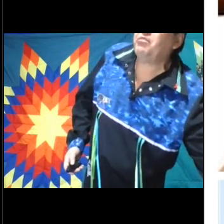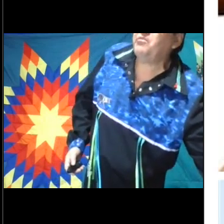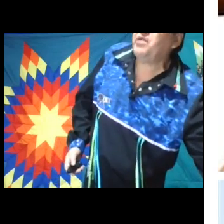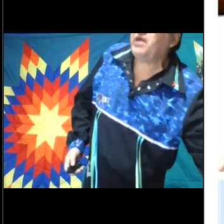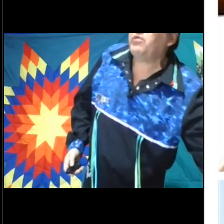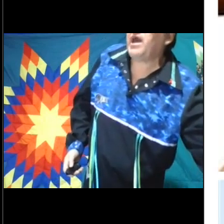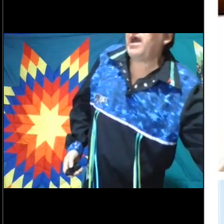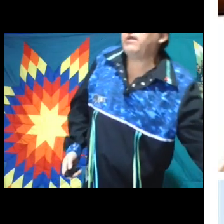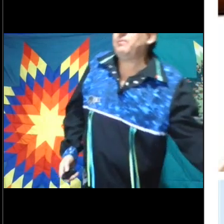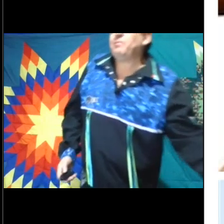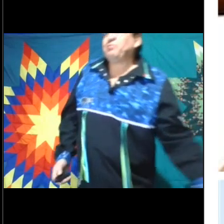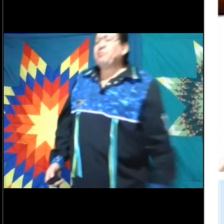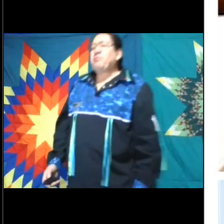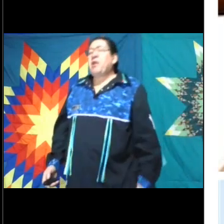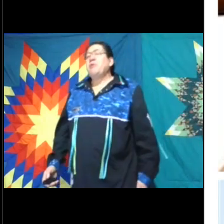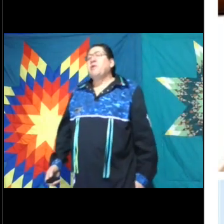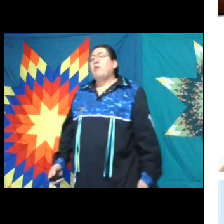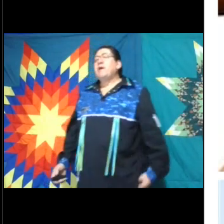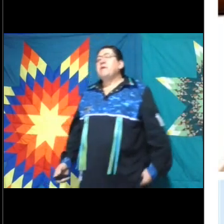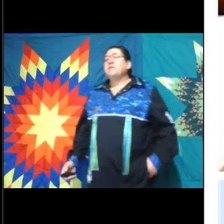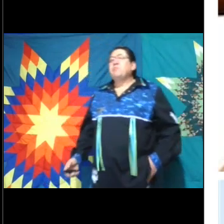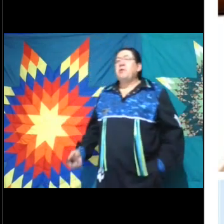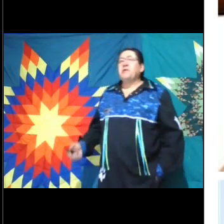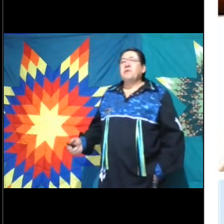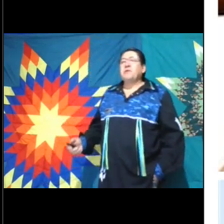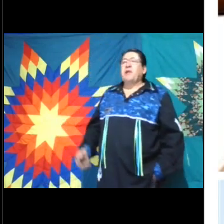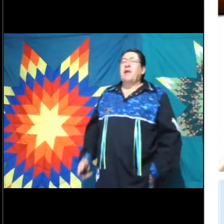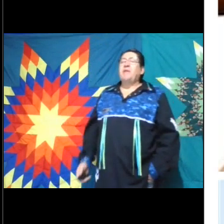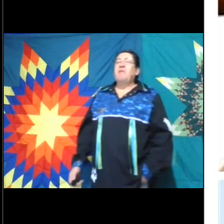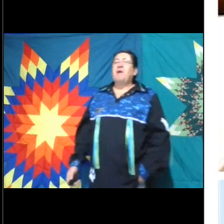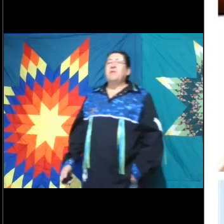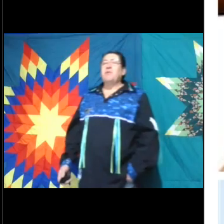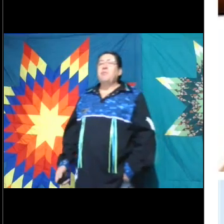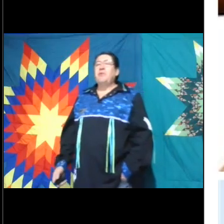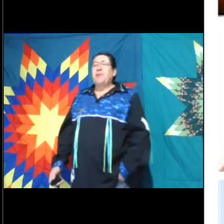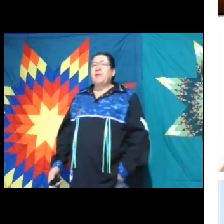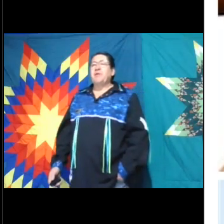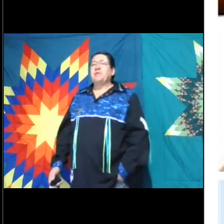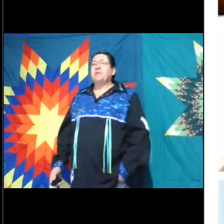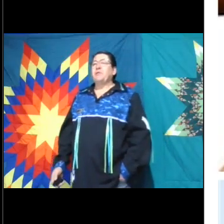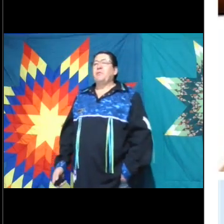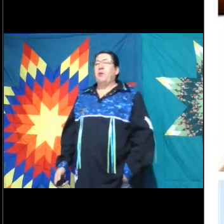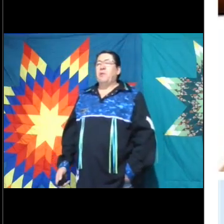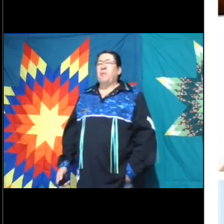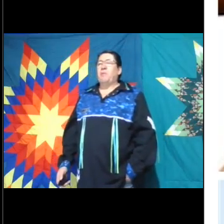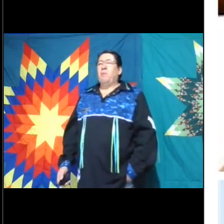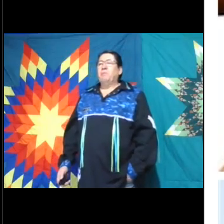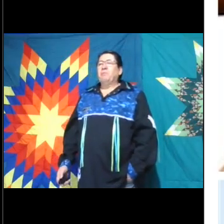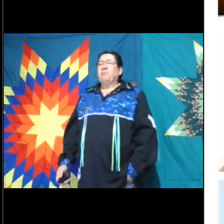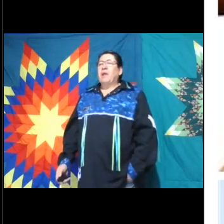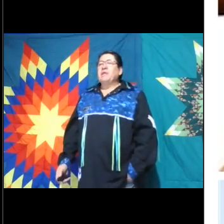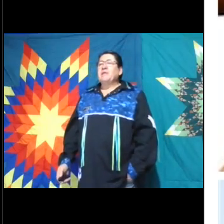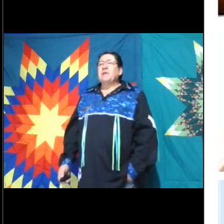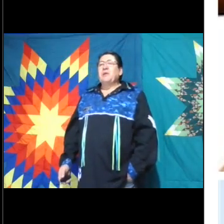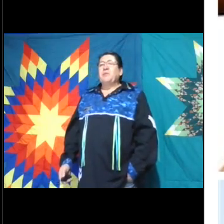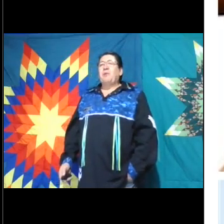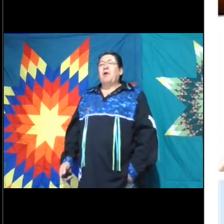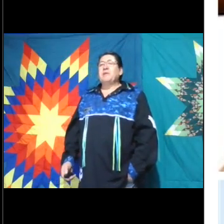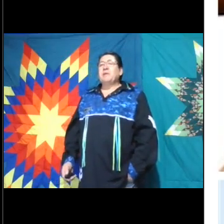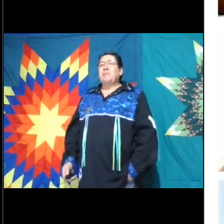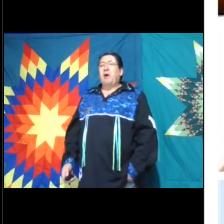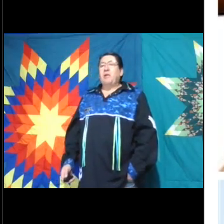The Employment Equity Act requires employers to identify and remove barriers to employment,